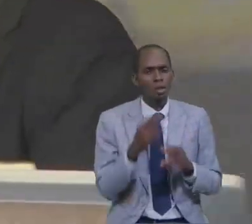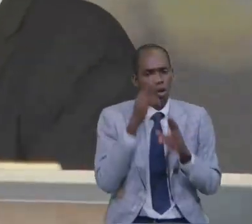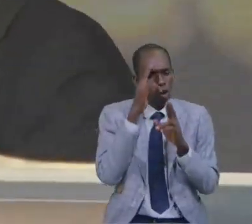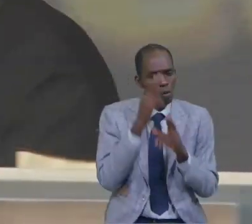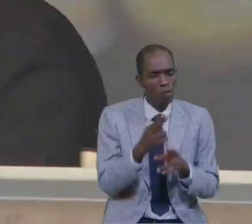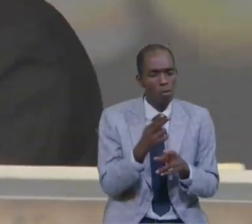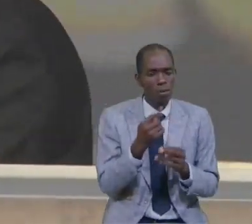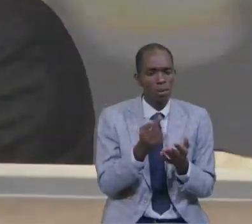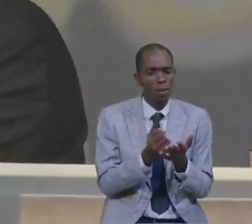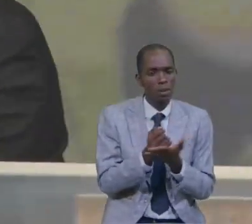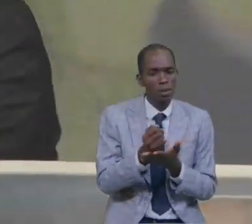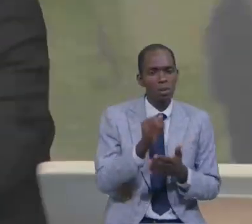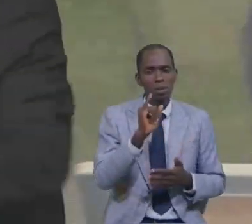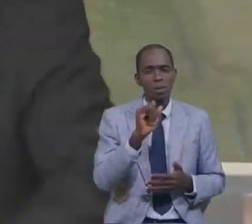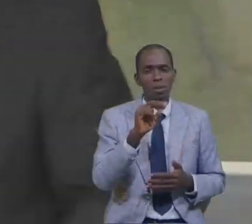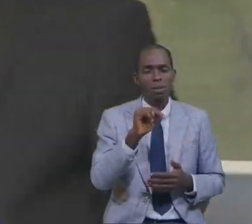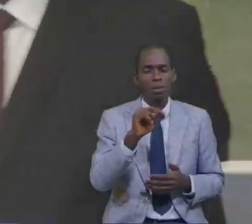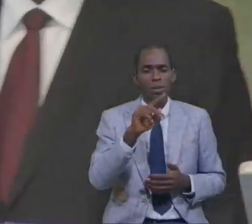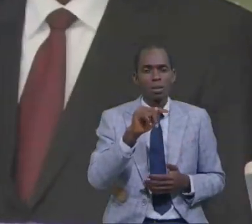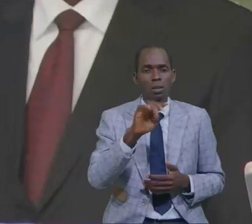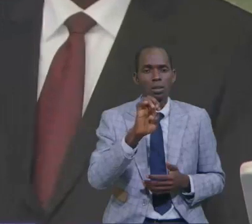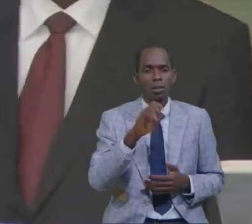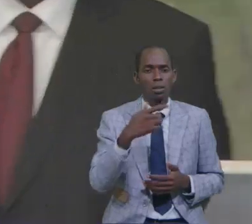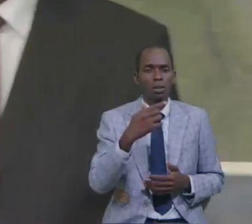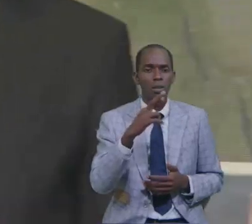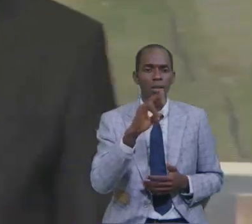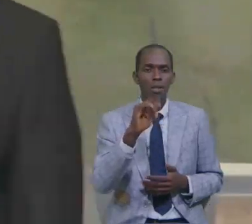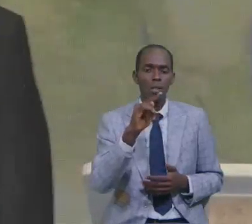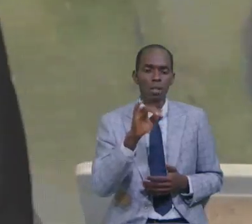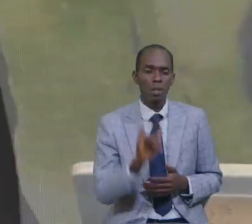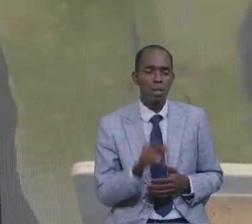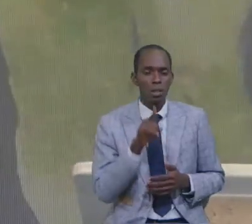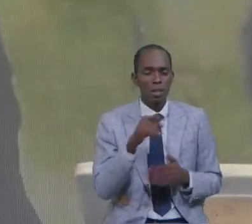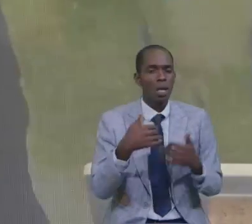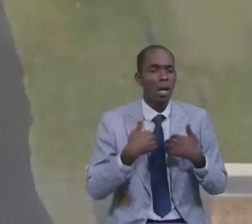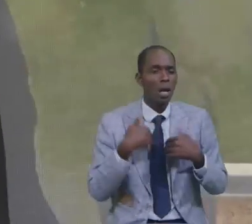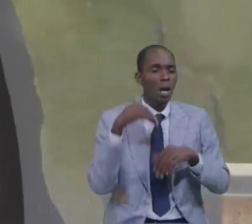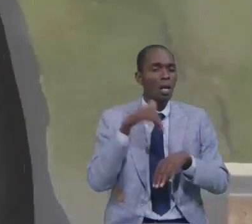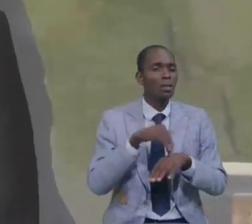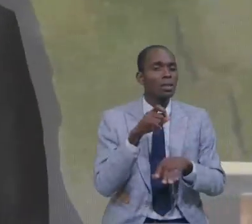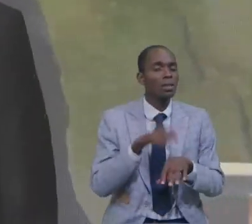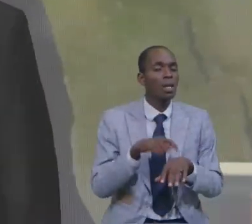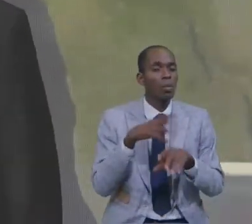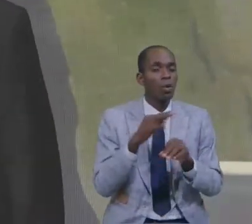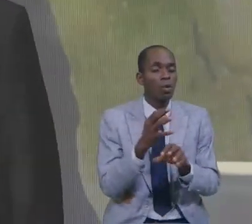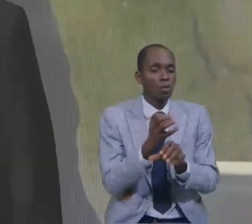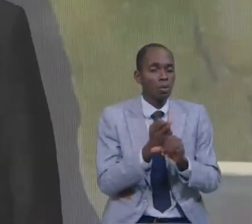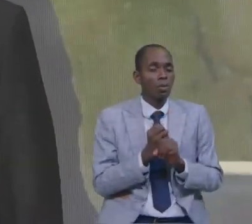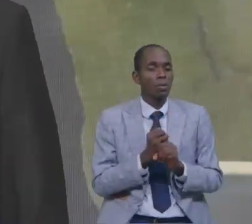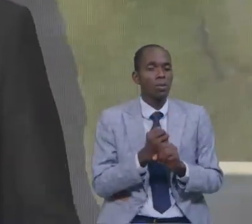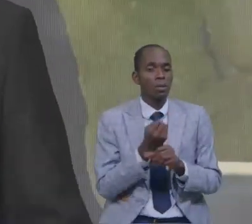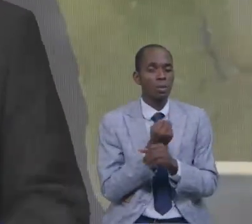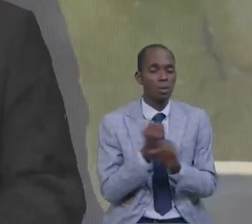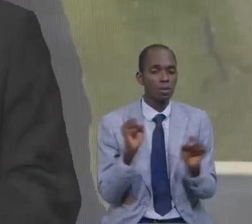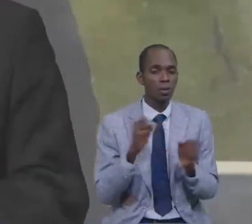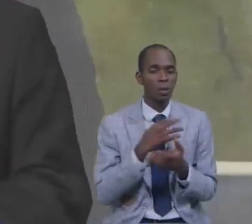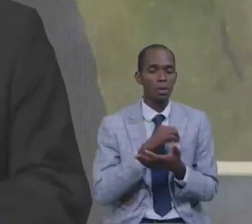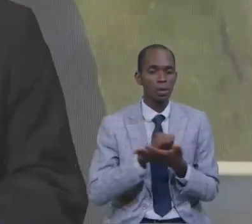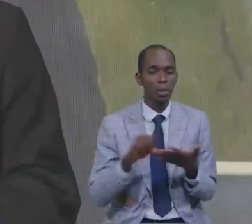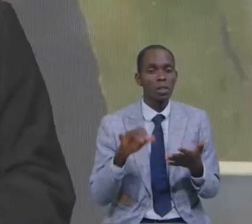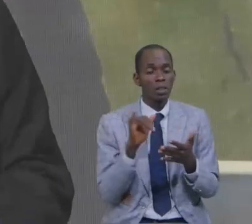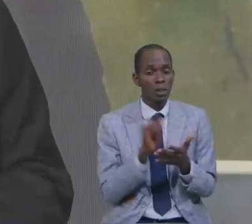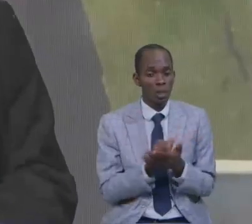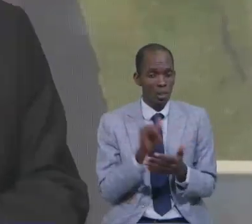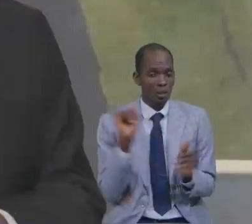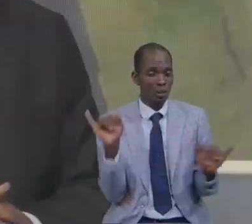will go through with him through the period of crisis. We're told in Job